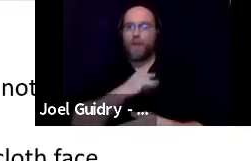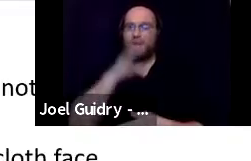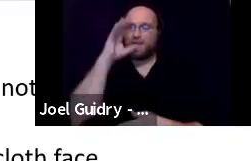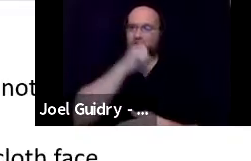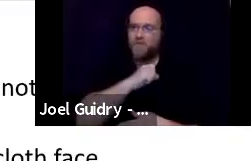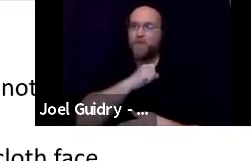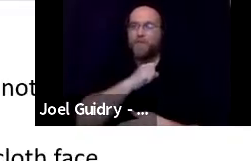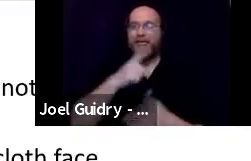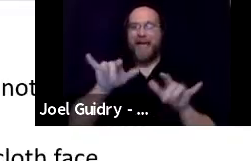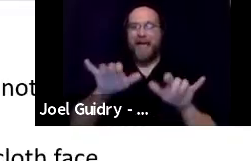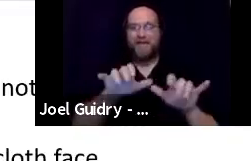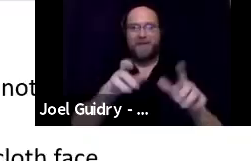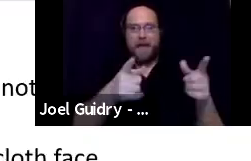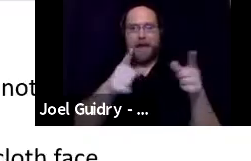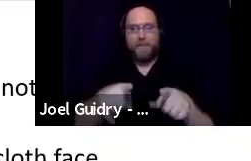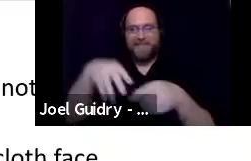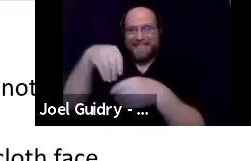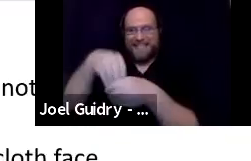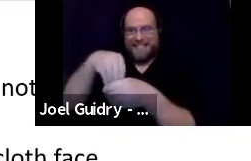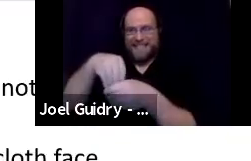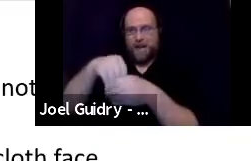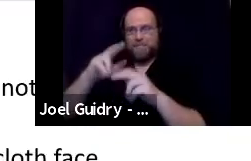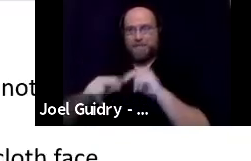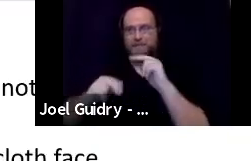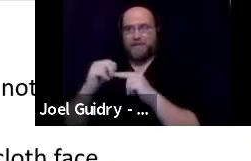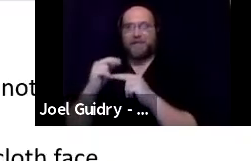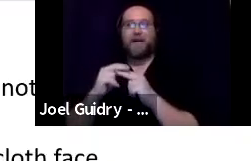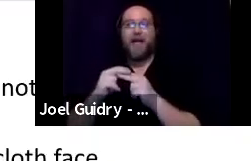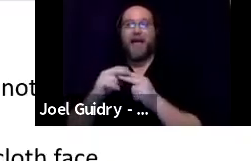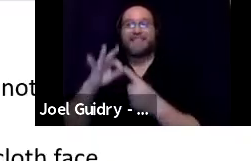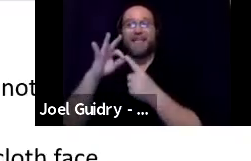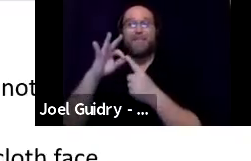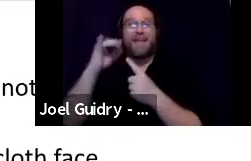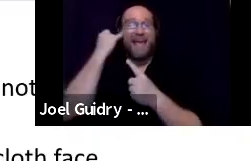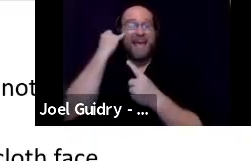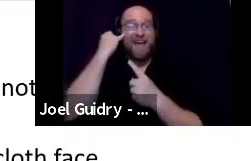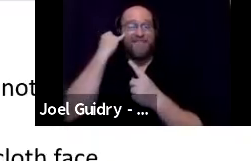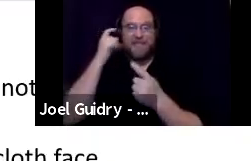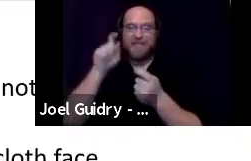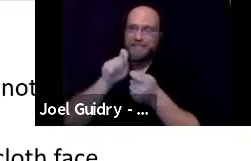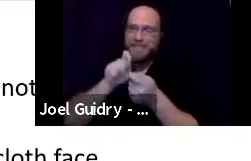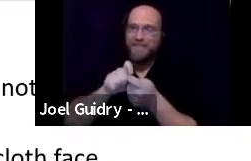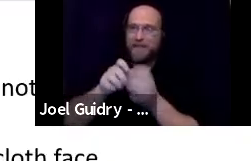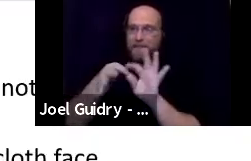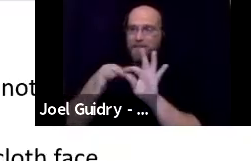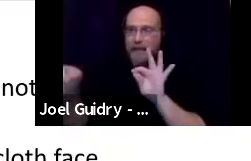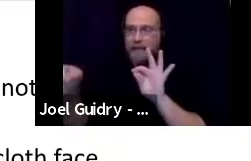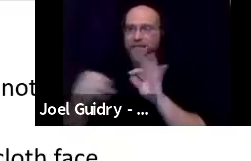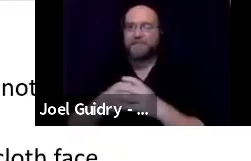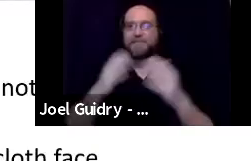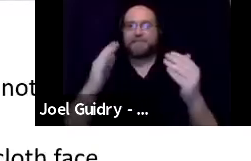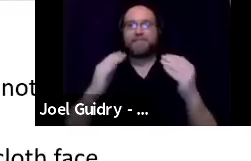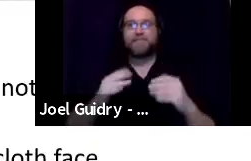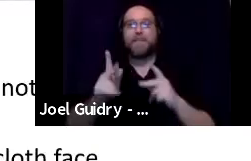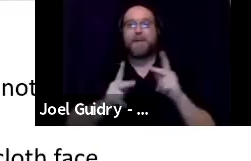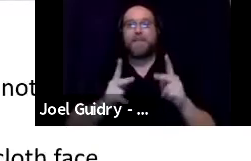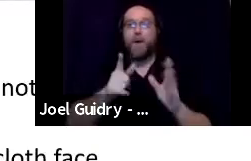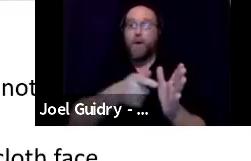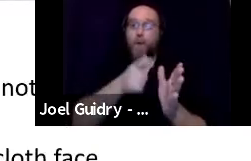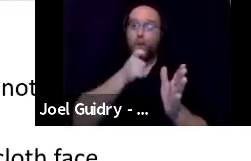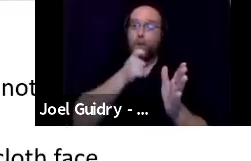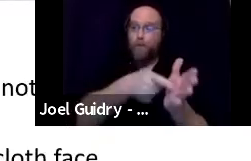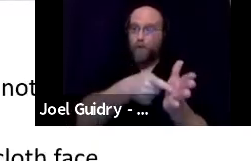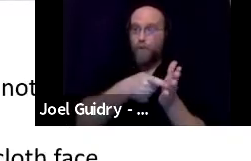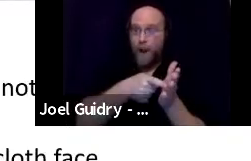conducted indoors unless otherwise specified, that people who are required to wear a cloth face covering are in